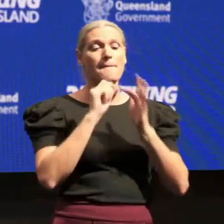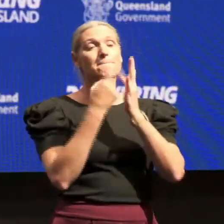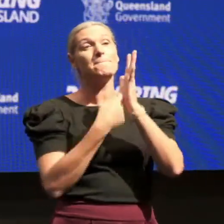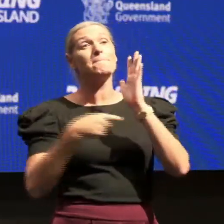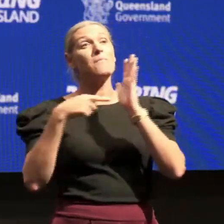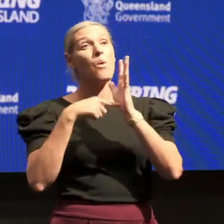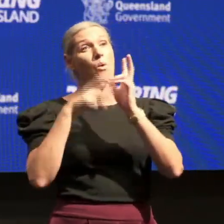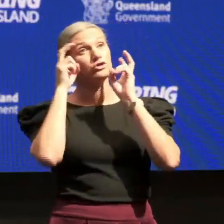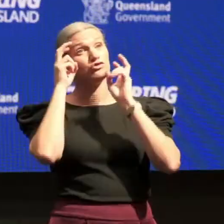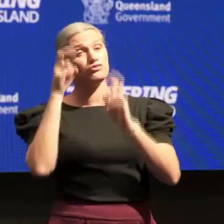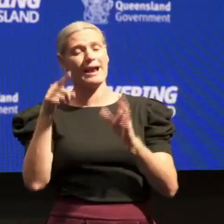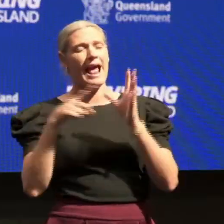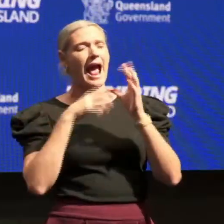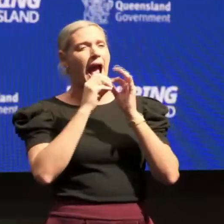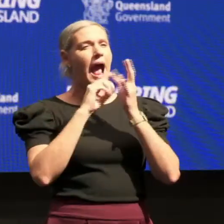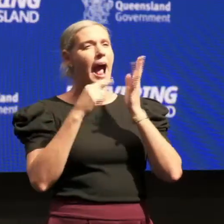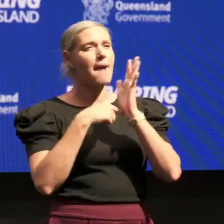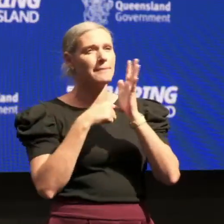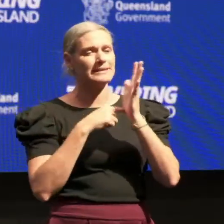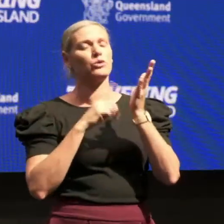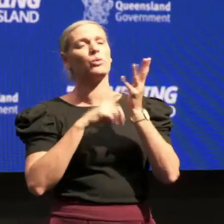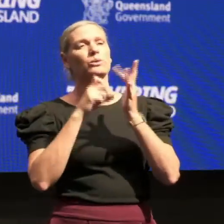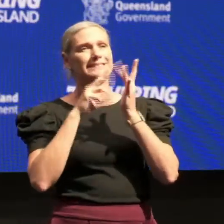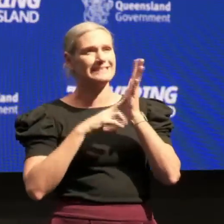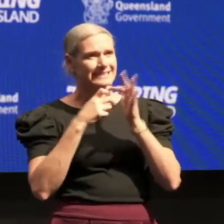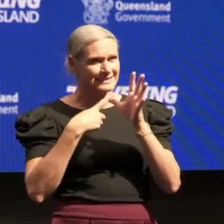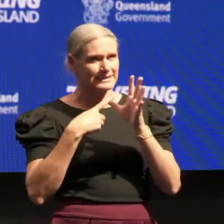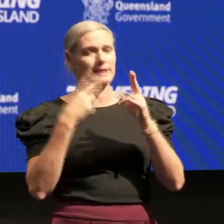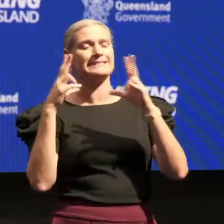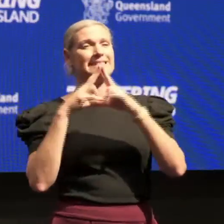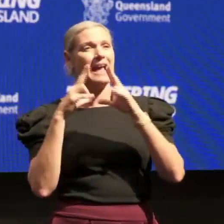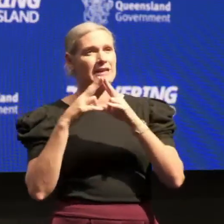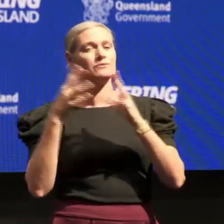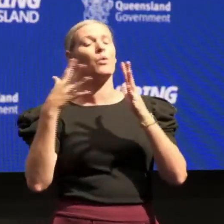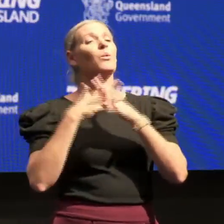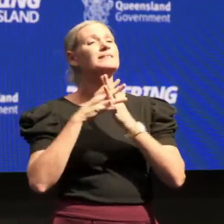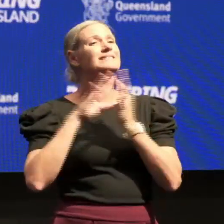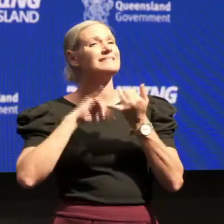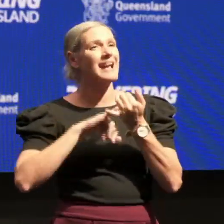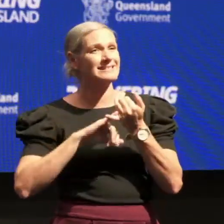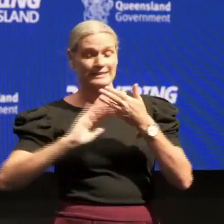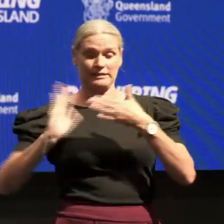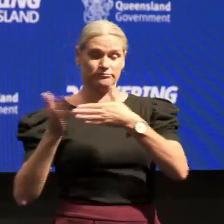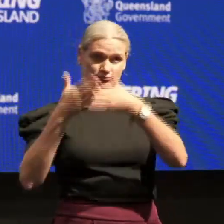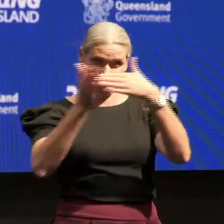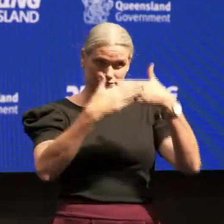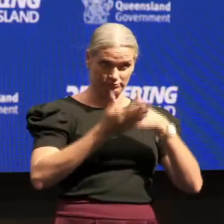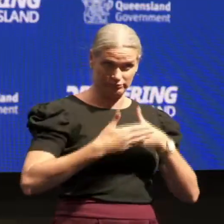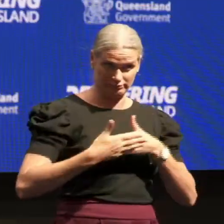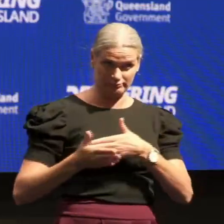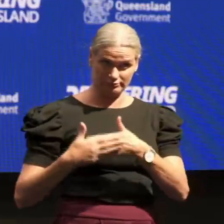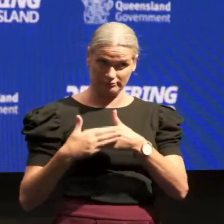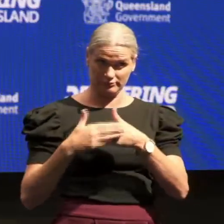port front, Abbott Point, Lucinda, Townsville and Whitsunday ports are all closed at